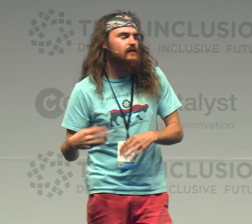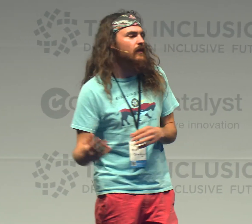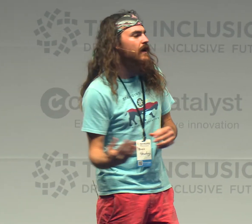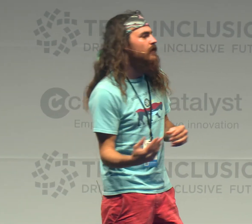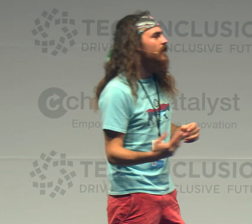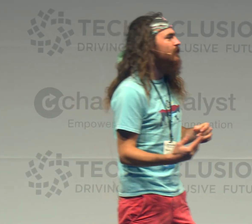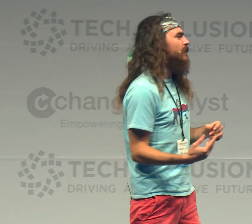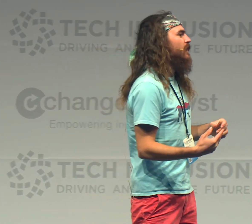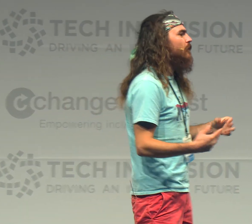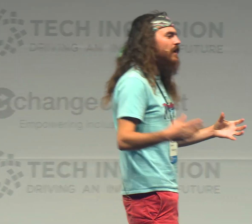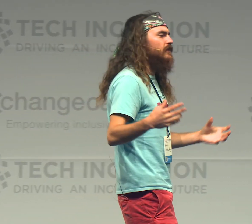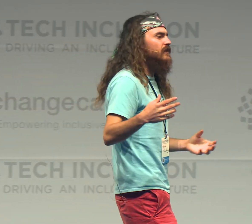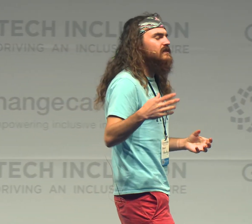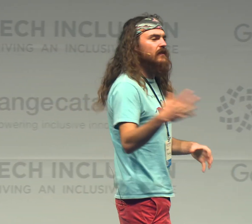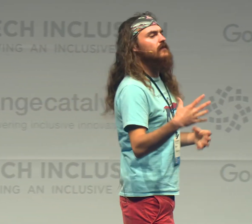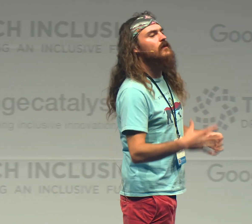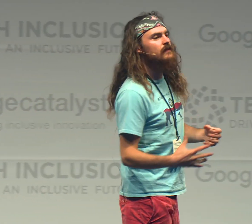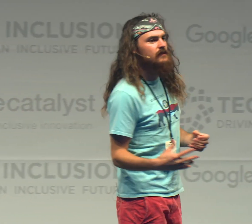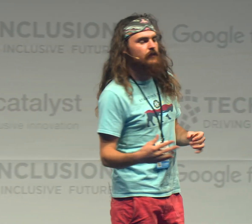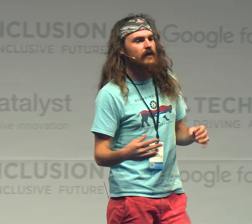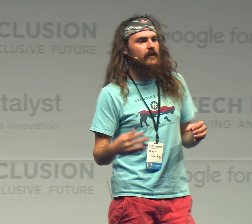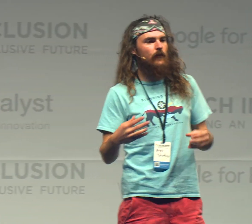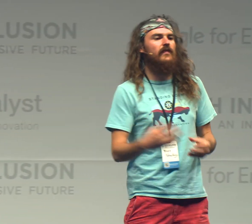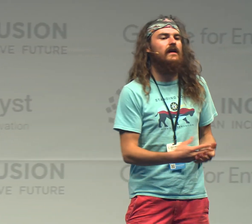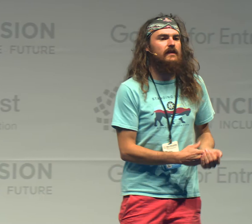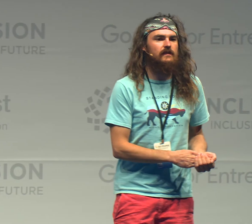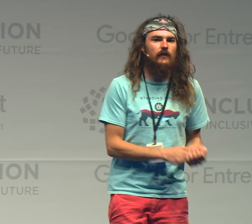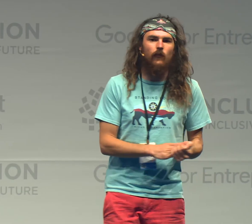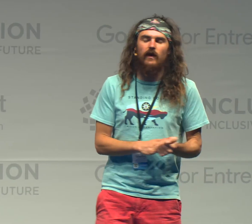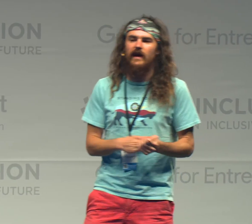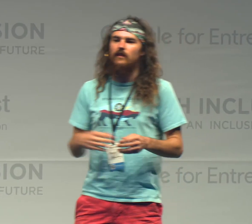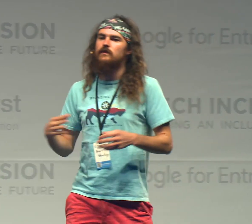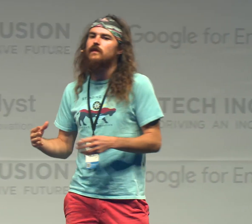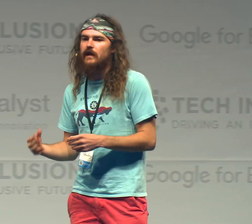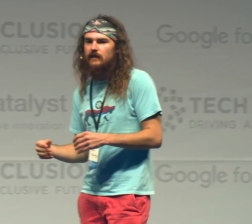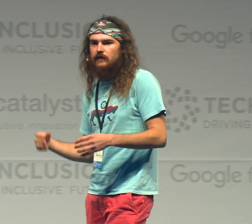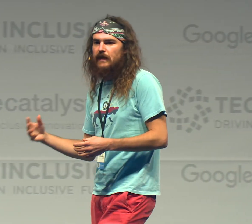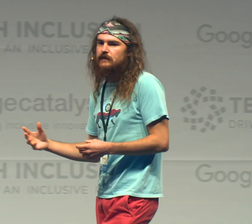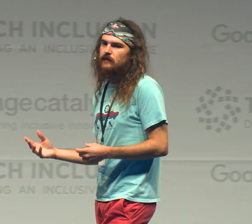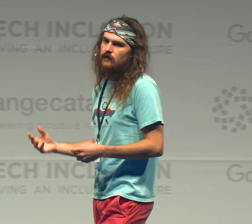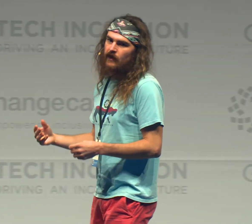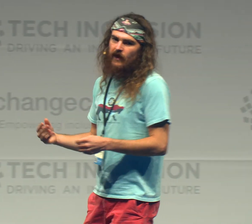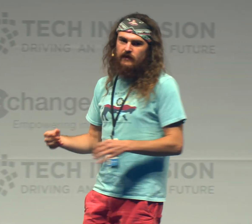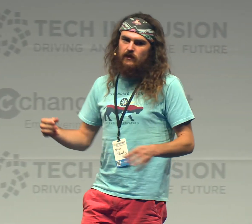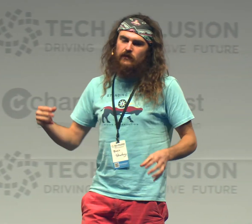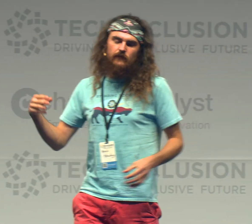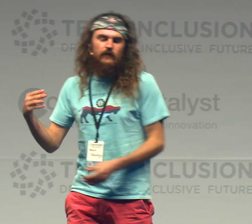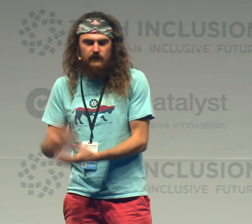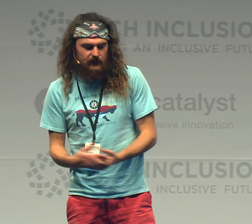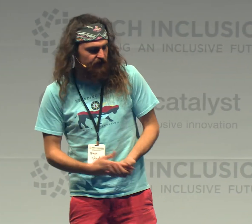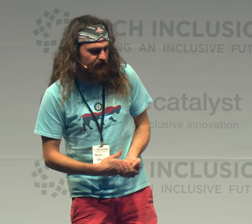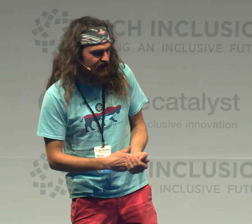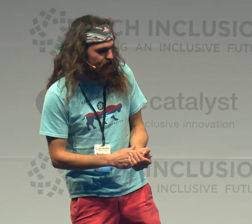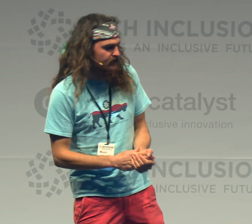just to start out, about settler colonialism and what that is and what that looks like in the tech sector, and just go to some